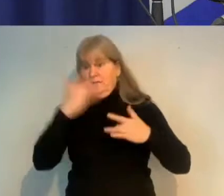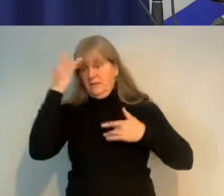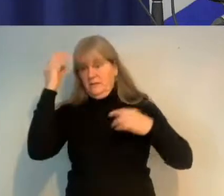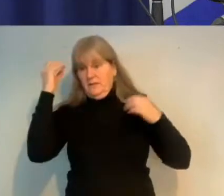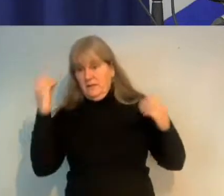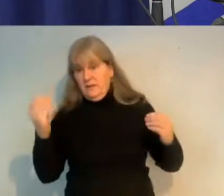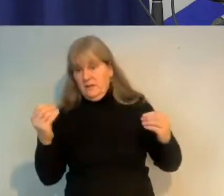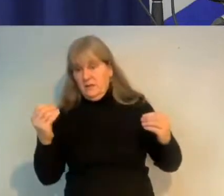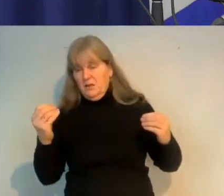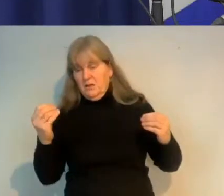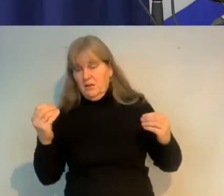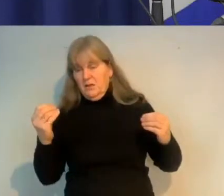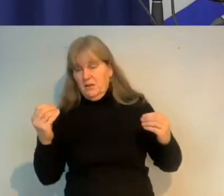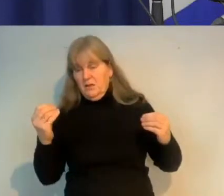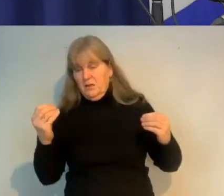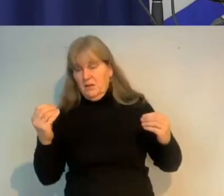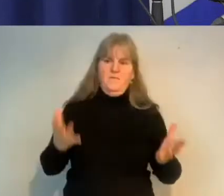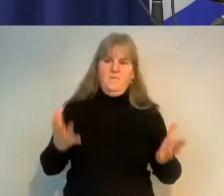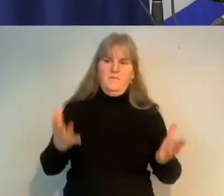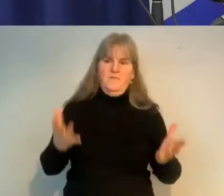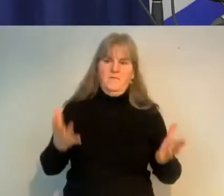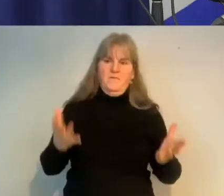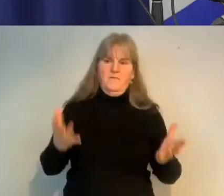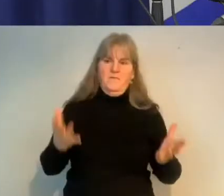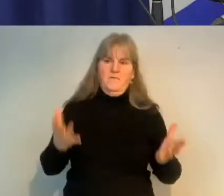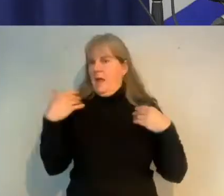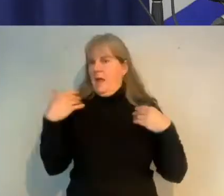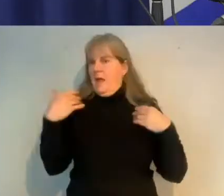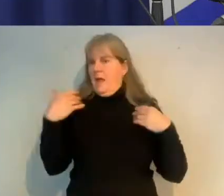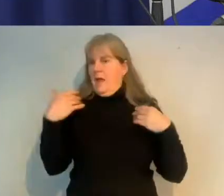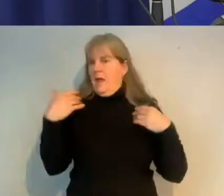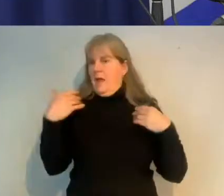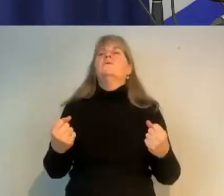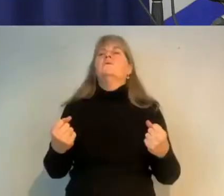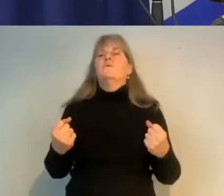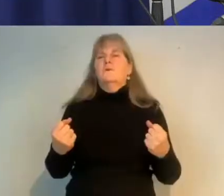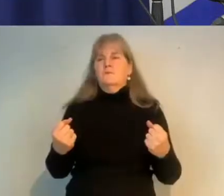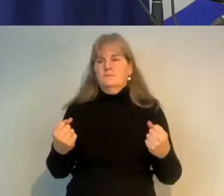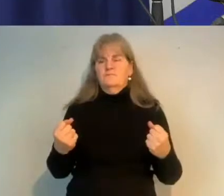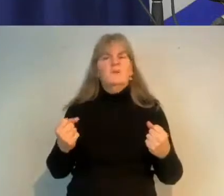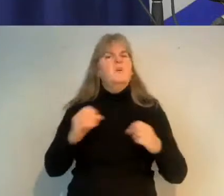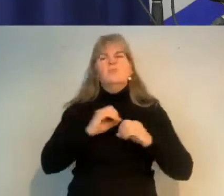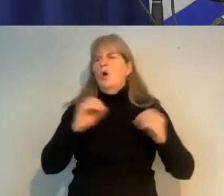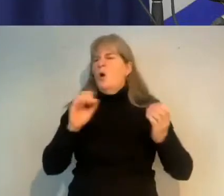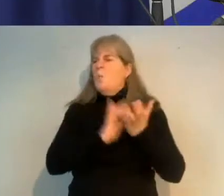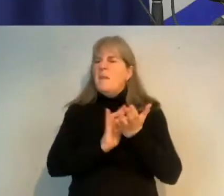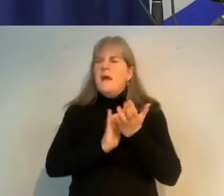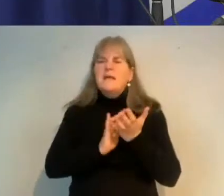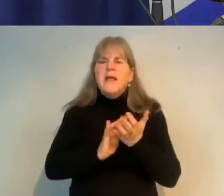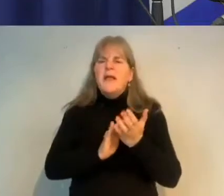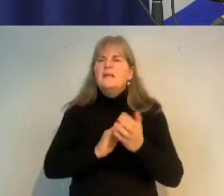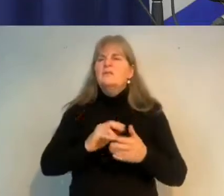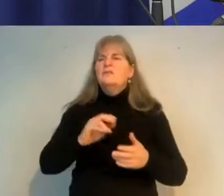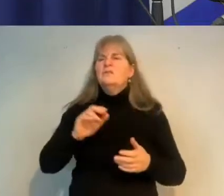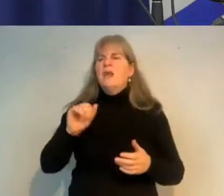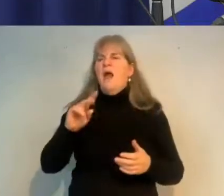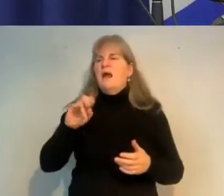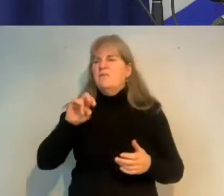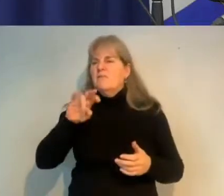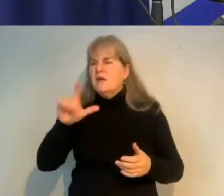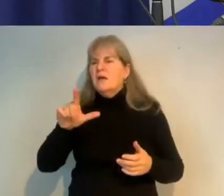feel better, and you're off any fever medicines like Tylenol or Advil or ibuprofen and still don't have a fever.